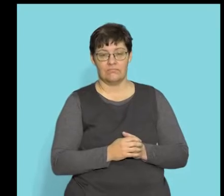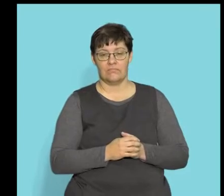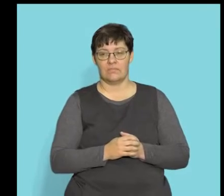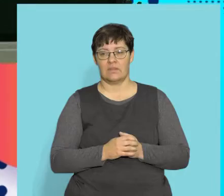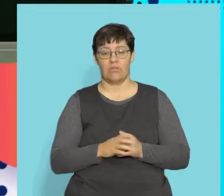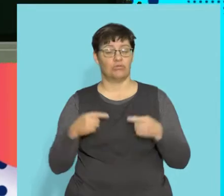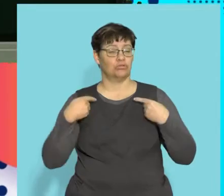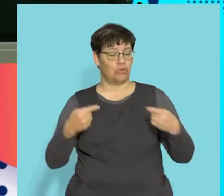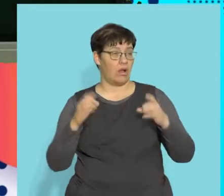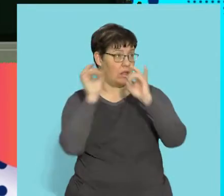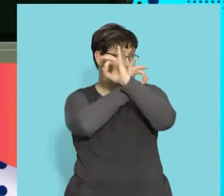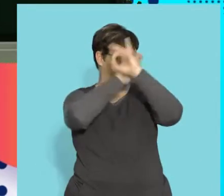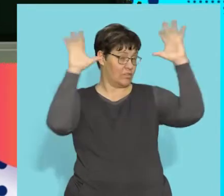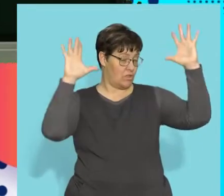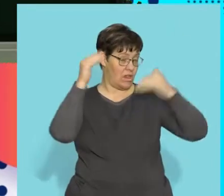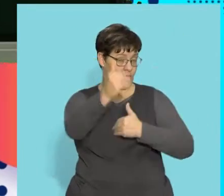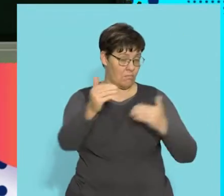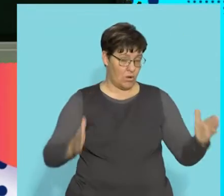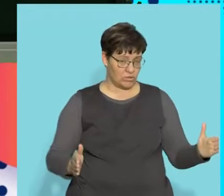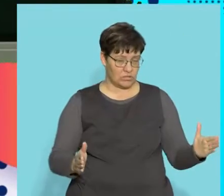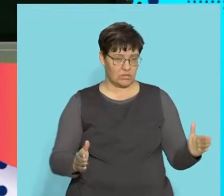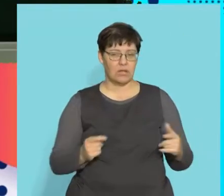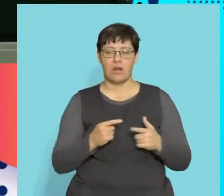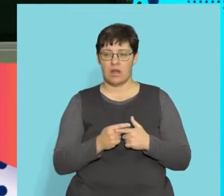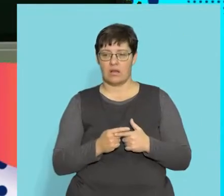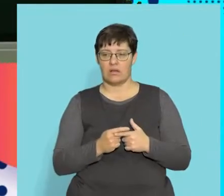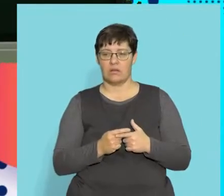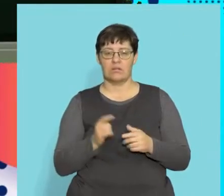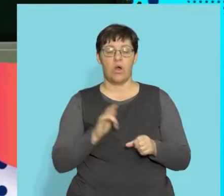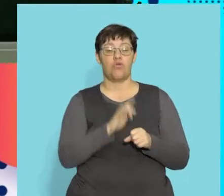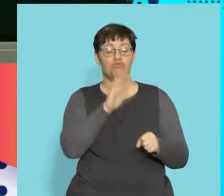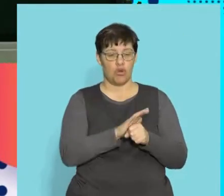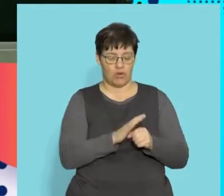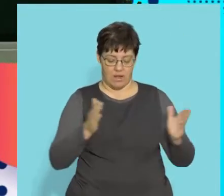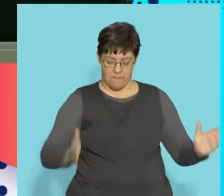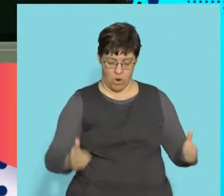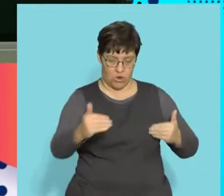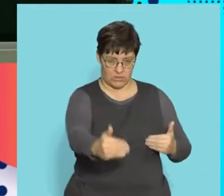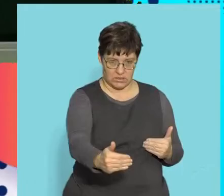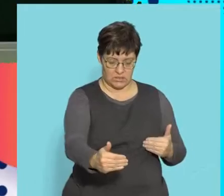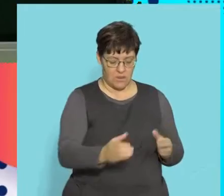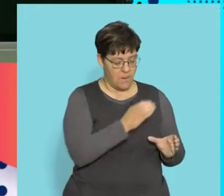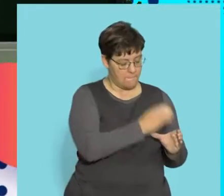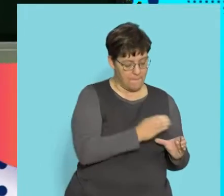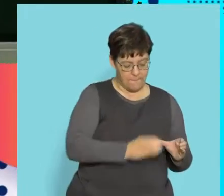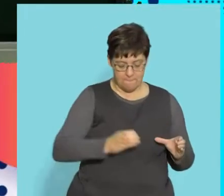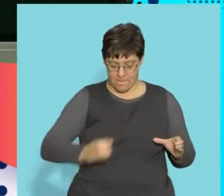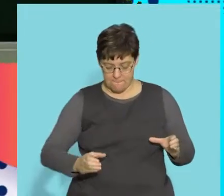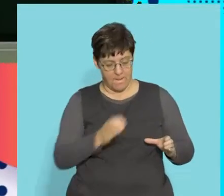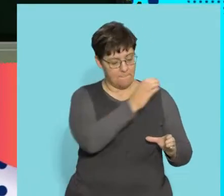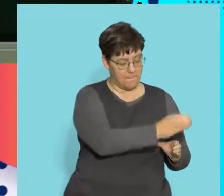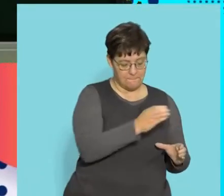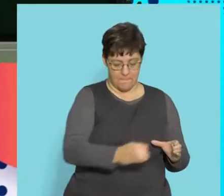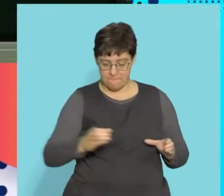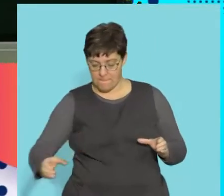everyone, if you're struggling to visualize the box, just imagine it's a box of cool drinks and the cans are being placed into